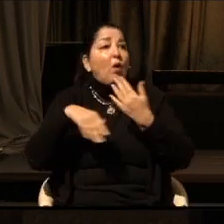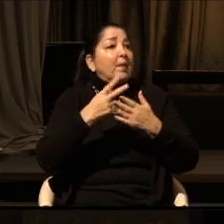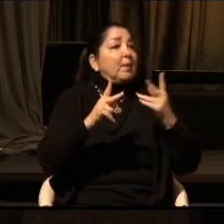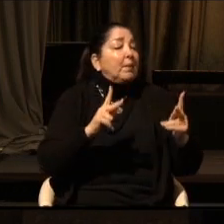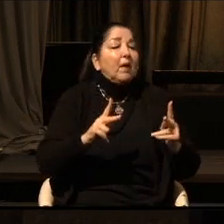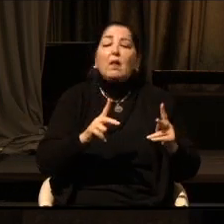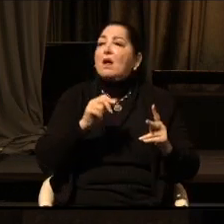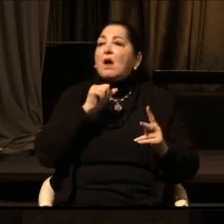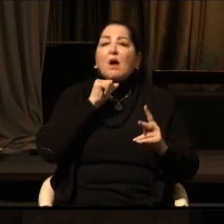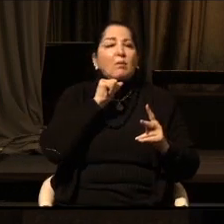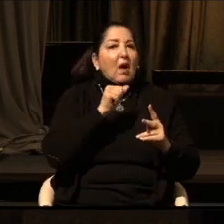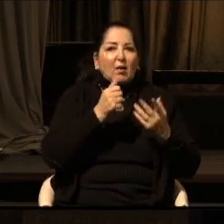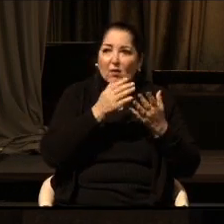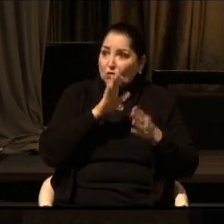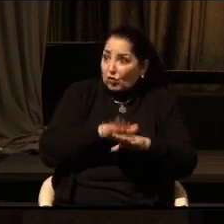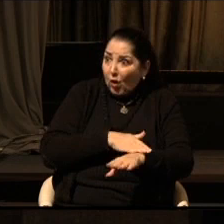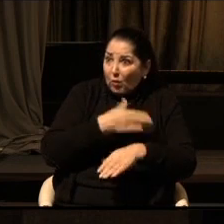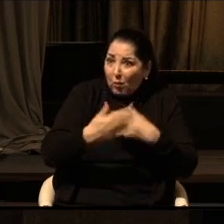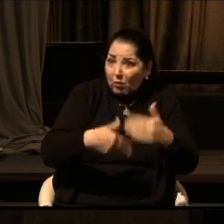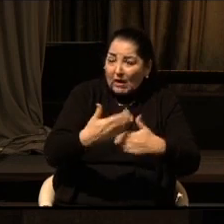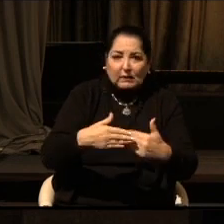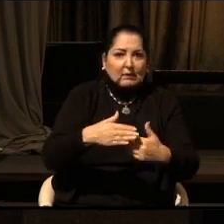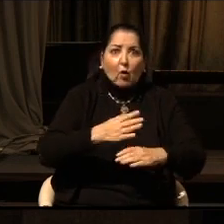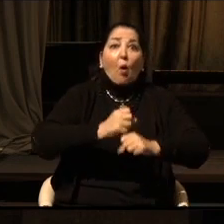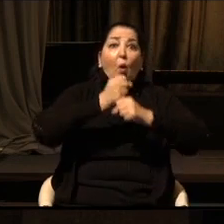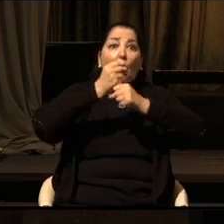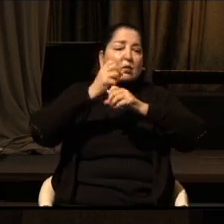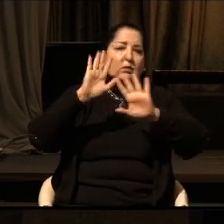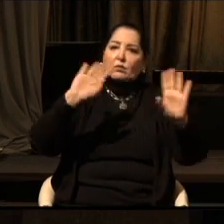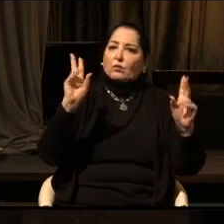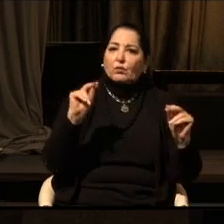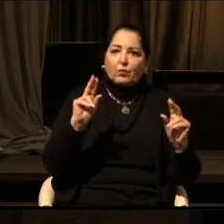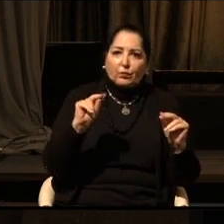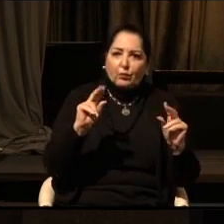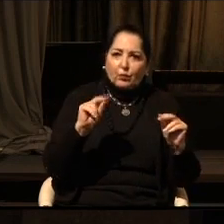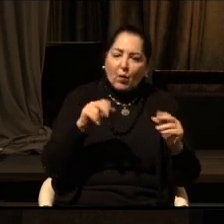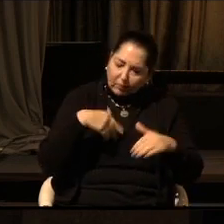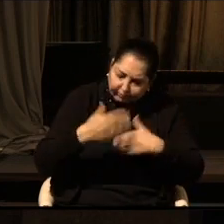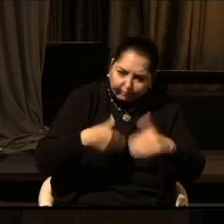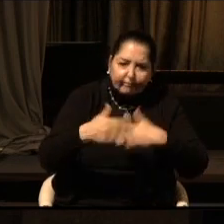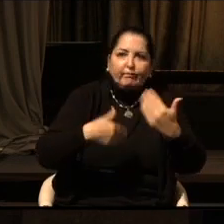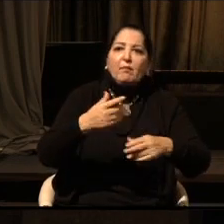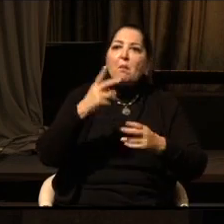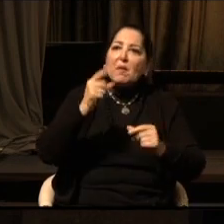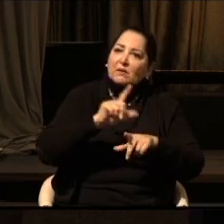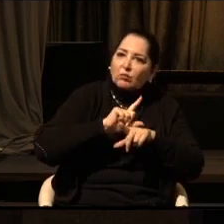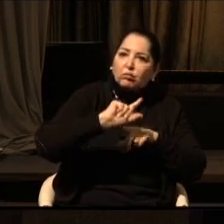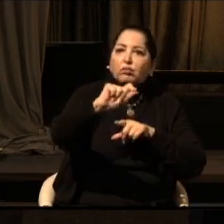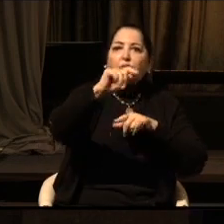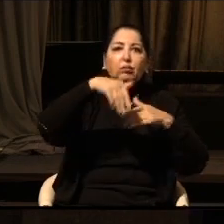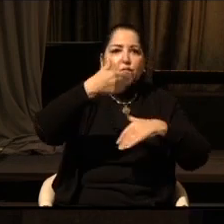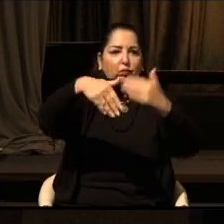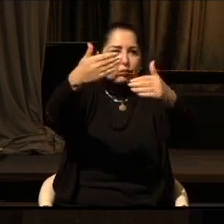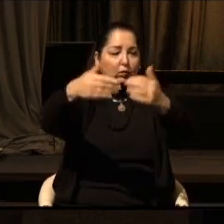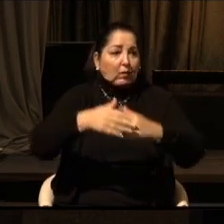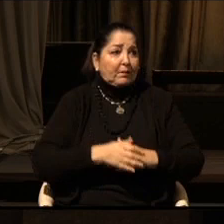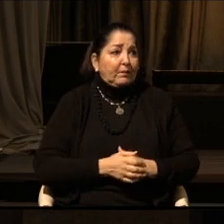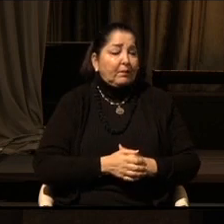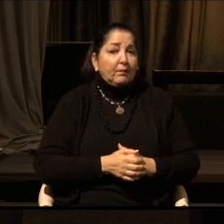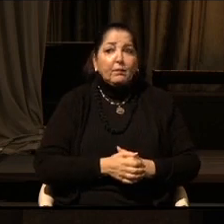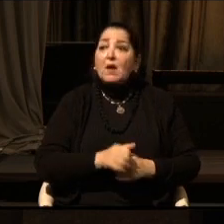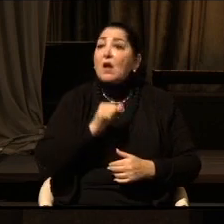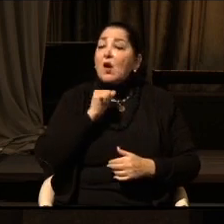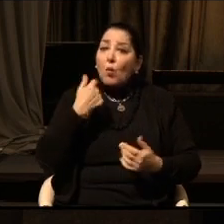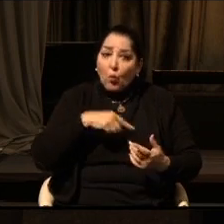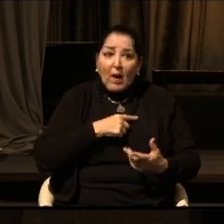us challenge the value of efficiency over humanity in process. You won't see